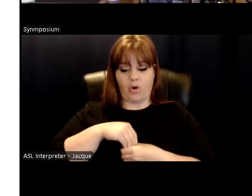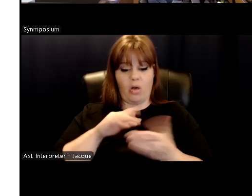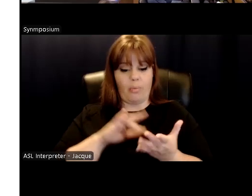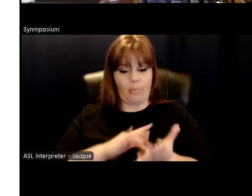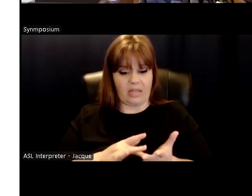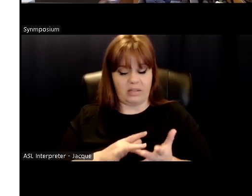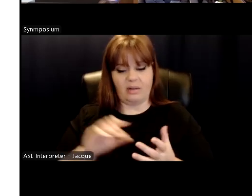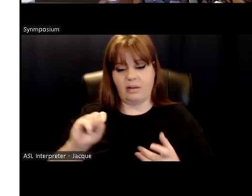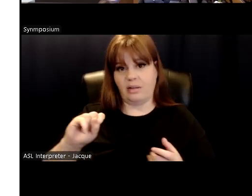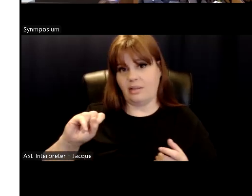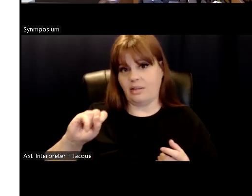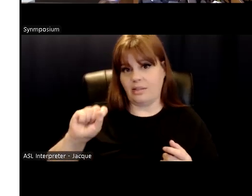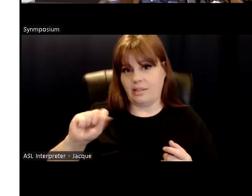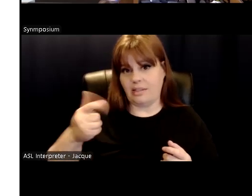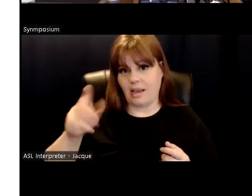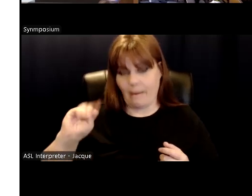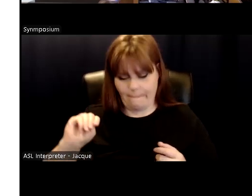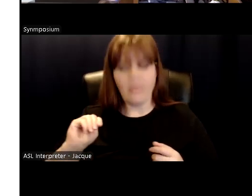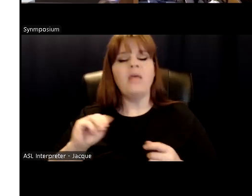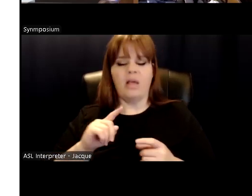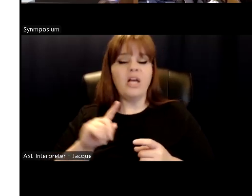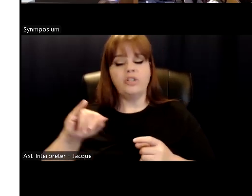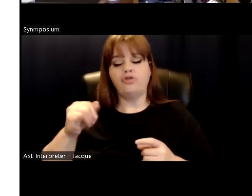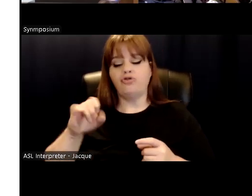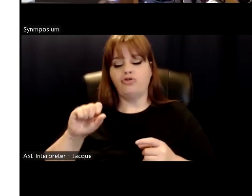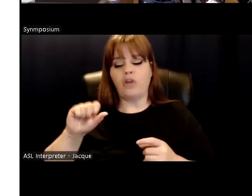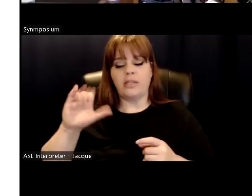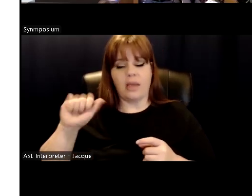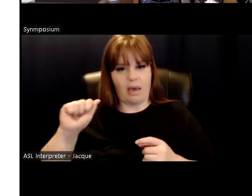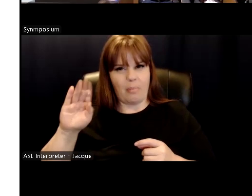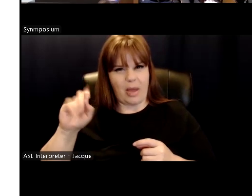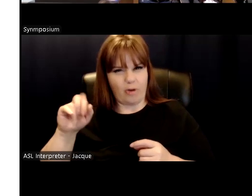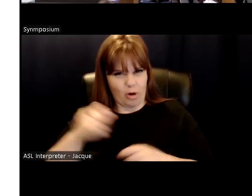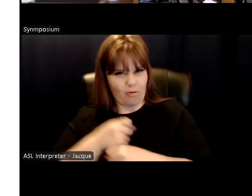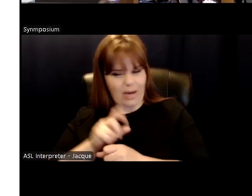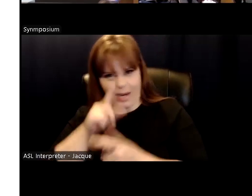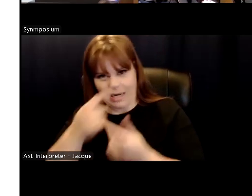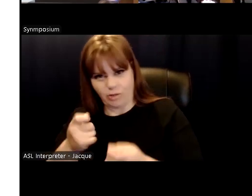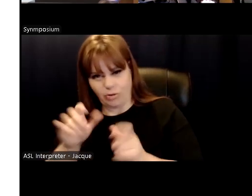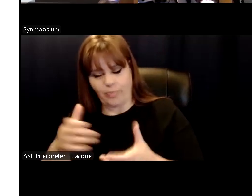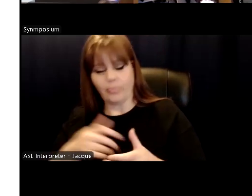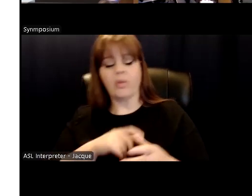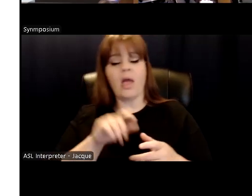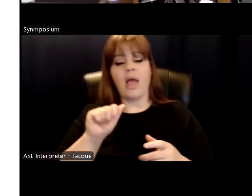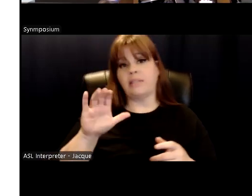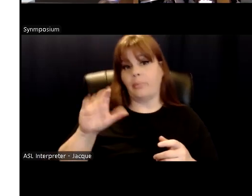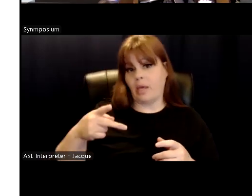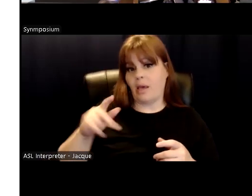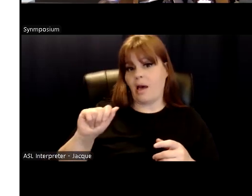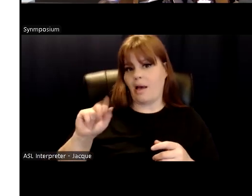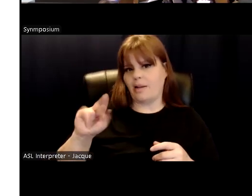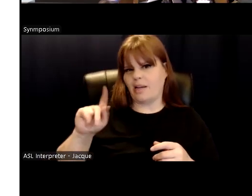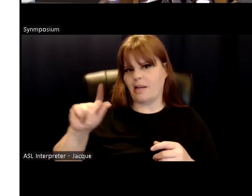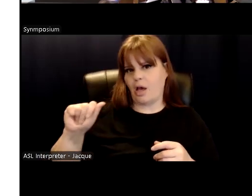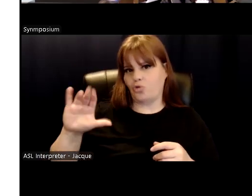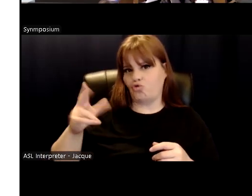where Jessica Bender has created an interest group, ACP, where Anita Chopra has an interest group. We really